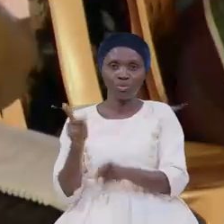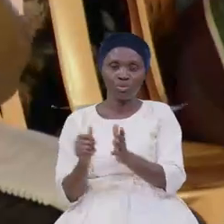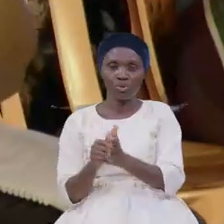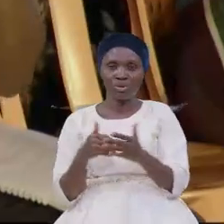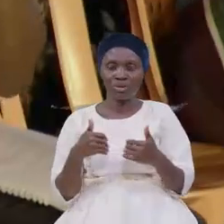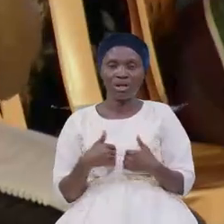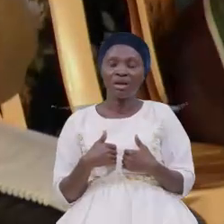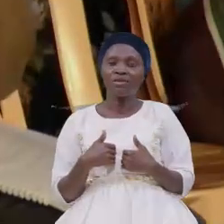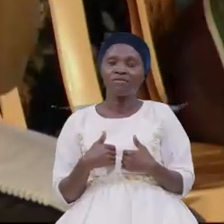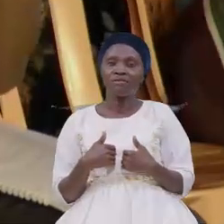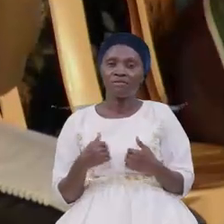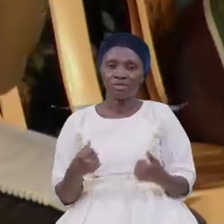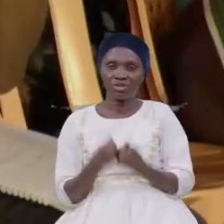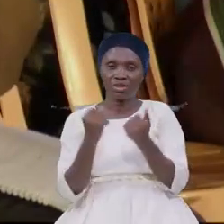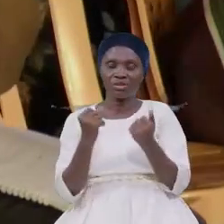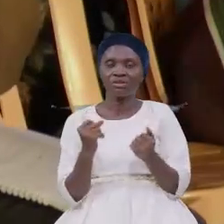Stay there with them.